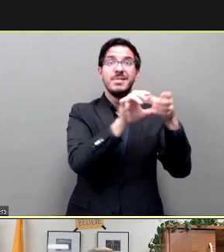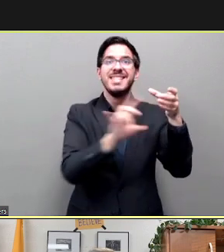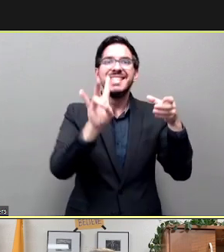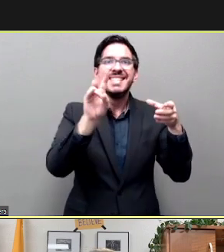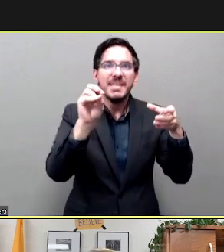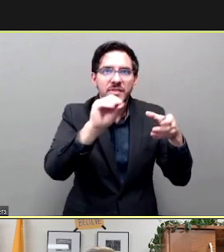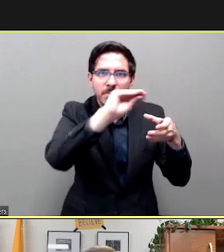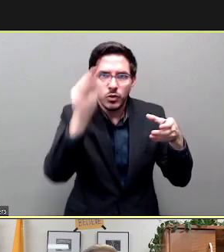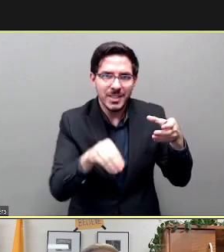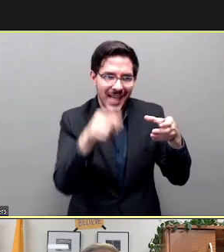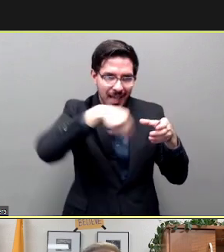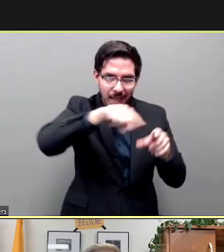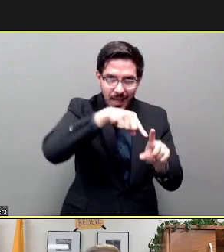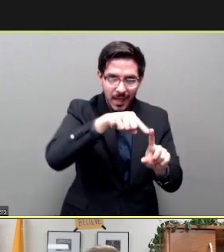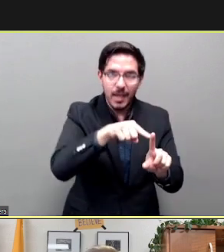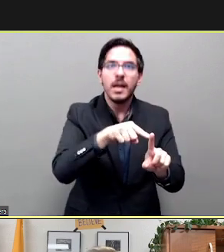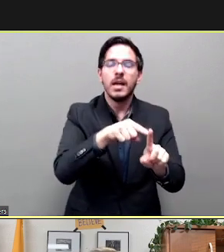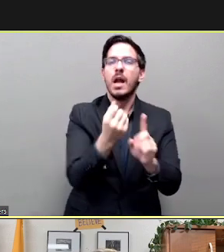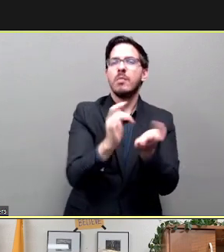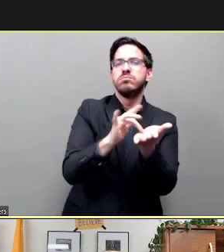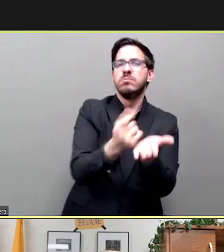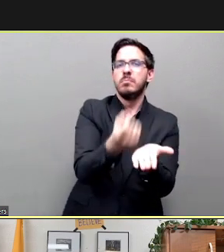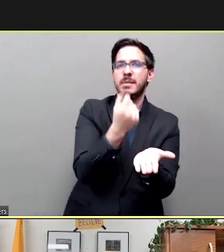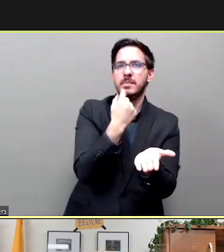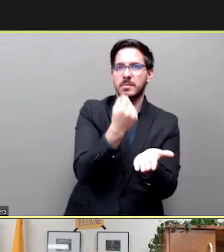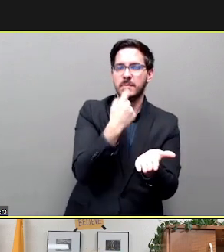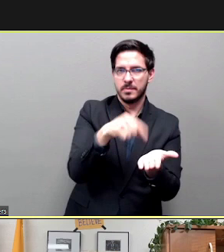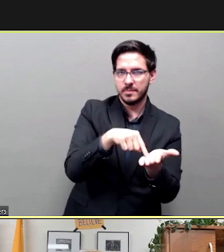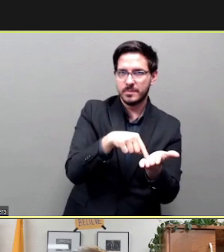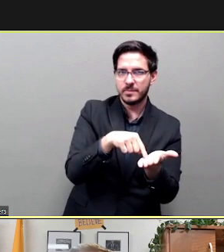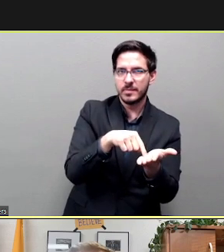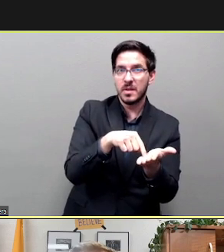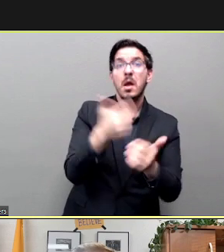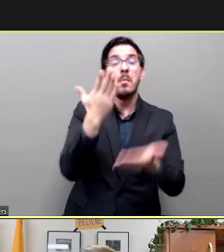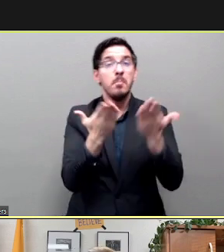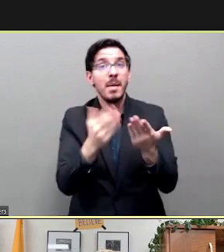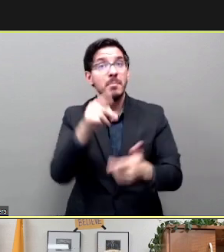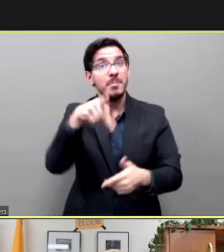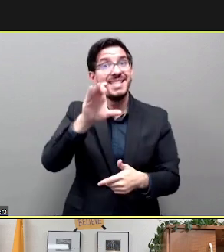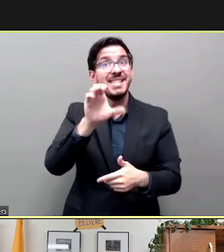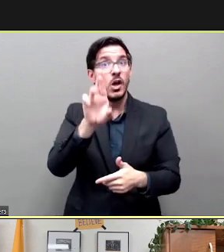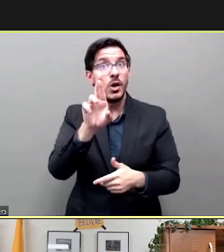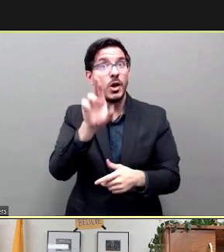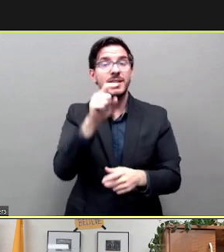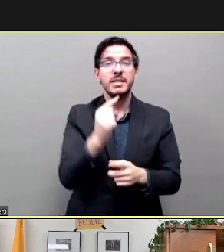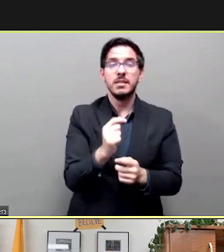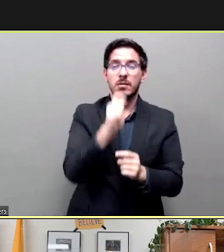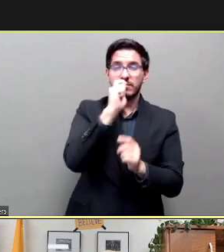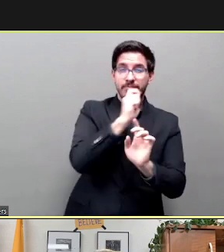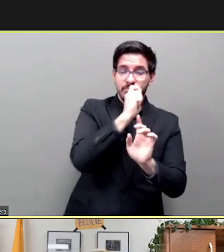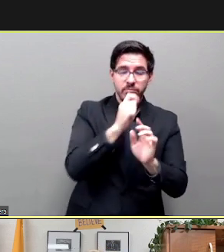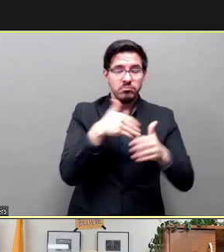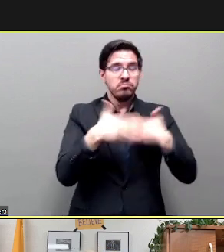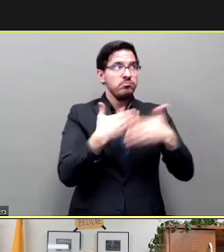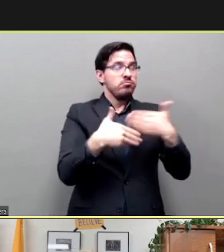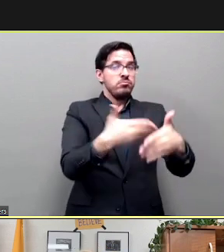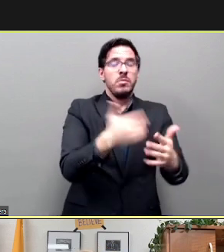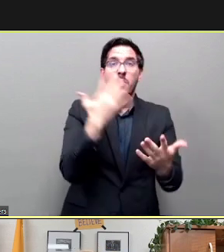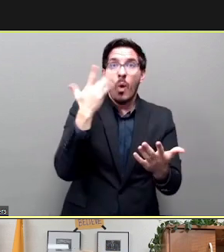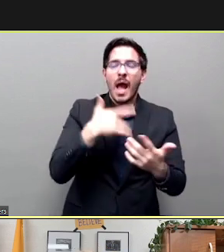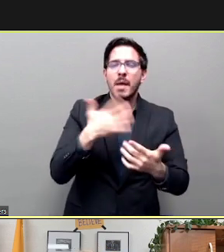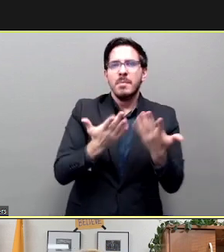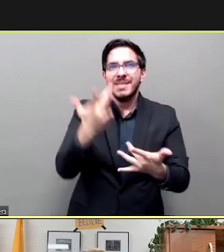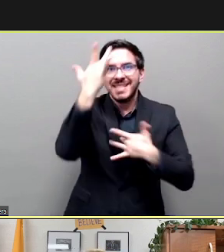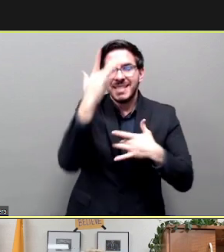treatments. It's also possible that people got PCRs because they had more severe symptoms, or they got that on the way into the hospital. And